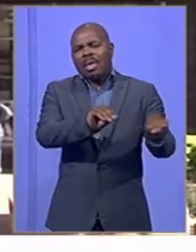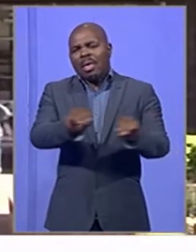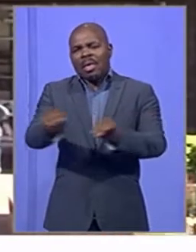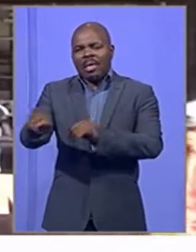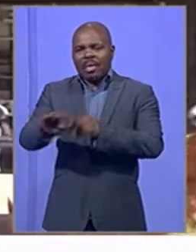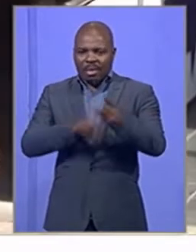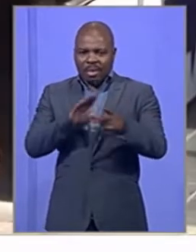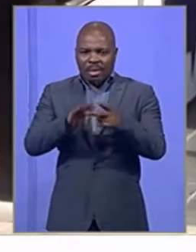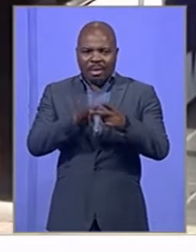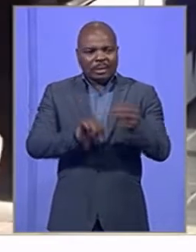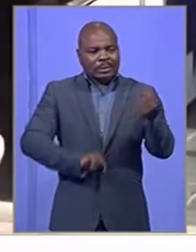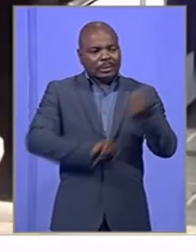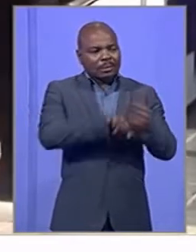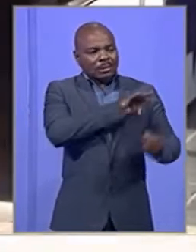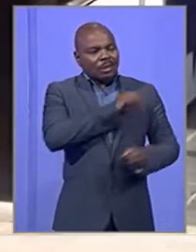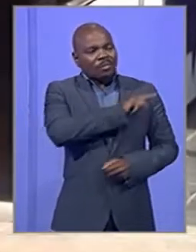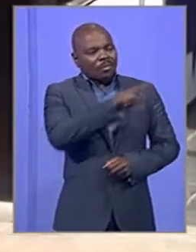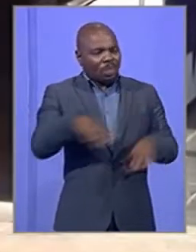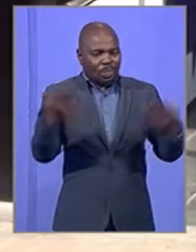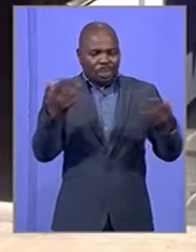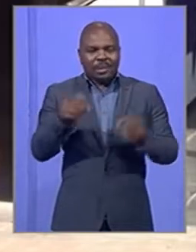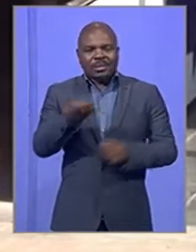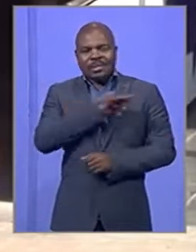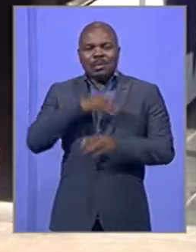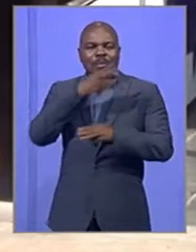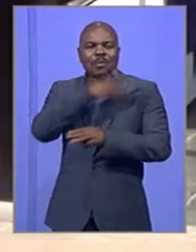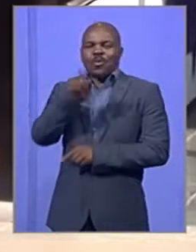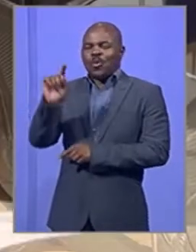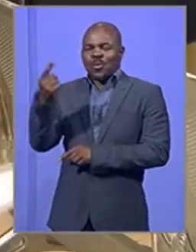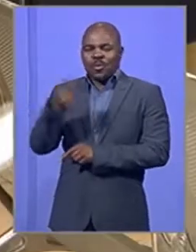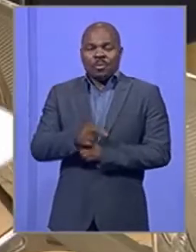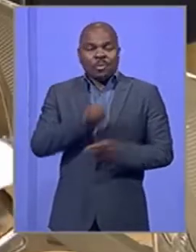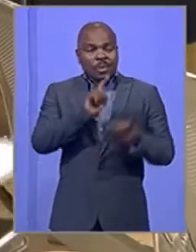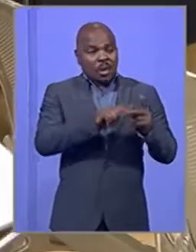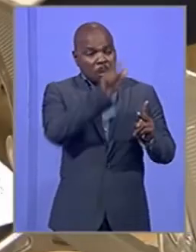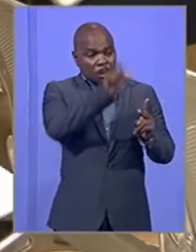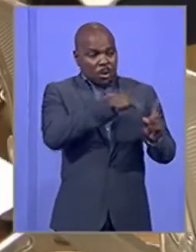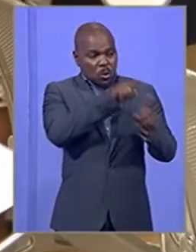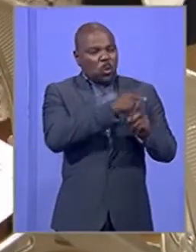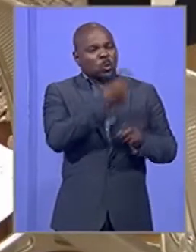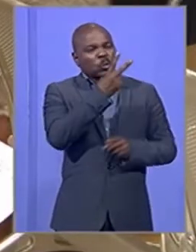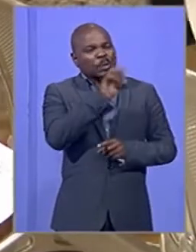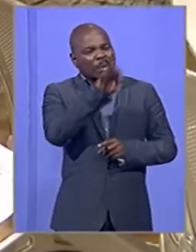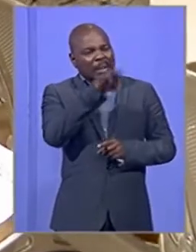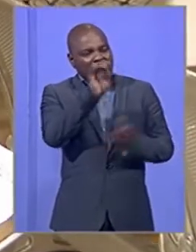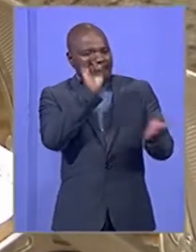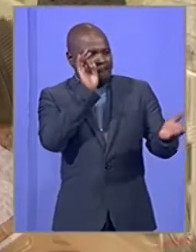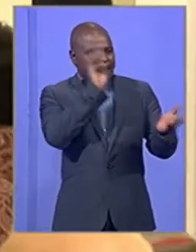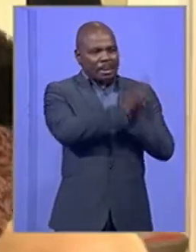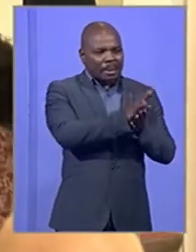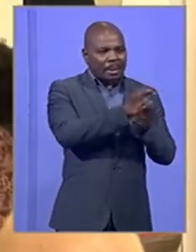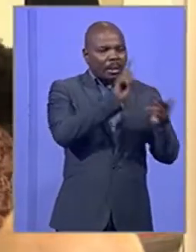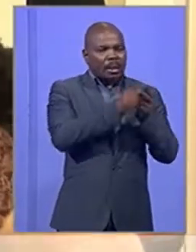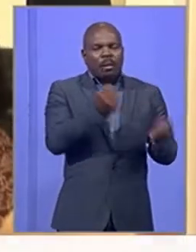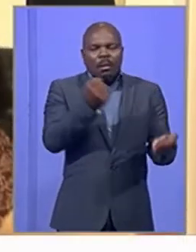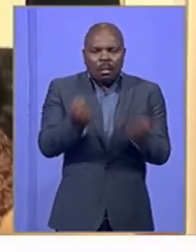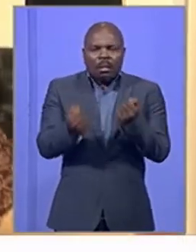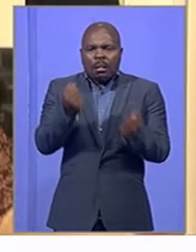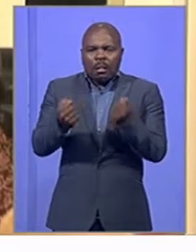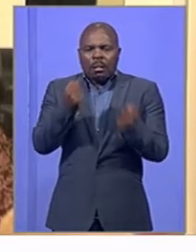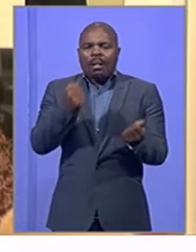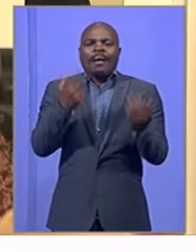la bahiri. E mong wa basebetsi o ile a lelekwa ka tsela ya leeme ka 2013 mme Dinyewe ya hae ya nka dilemo tse 8